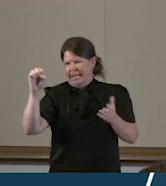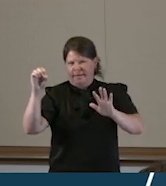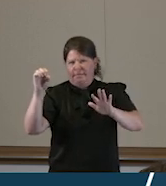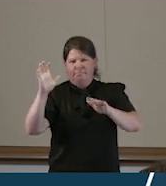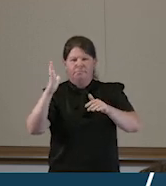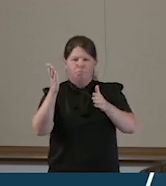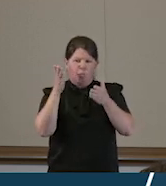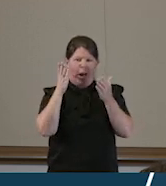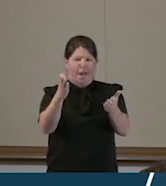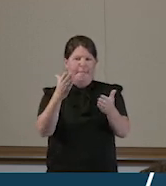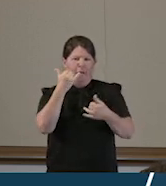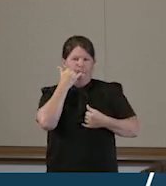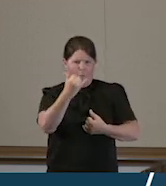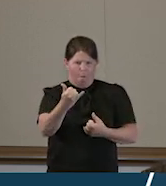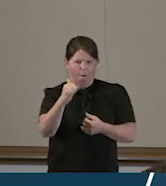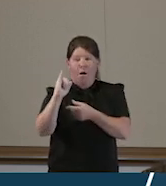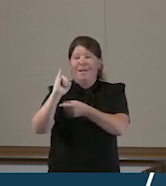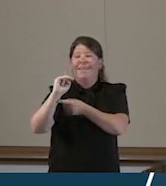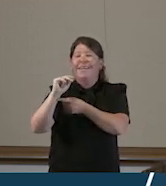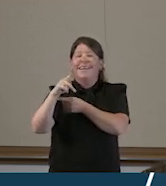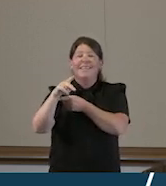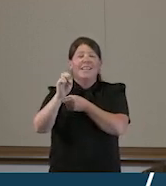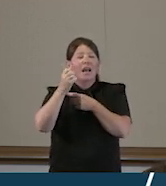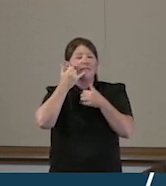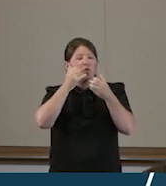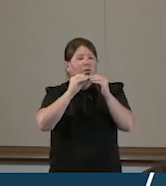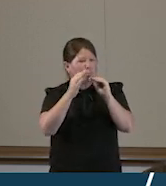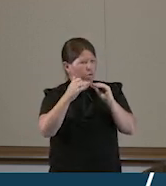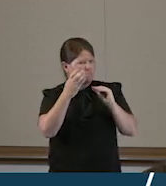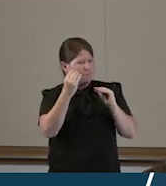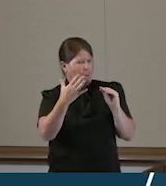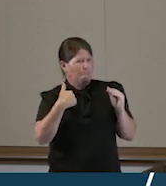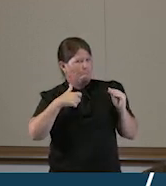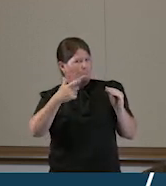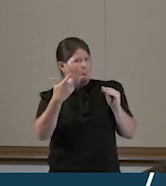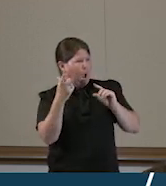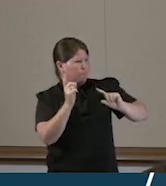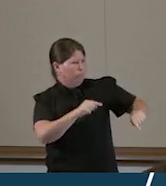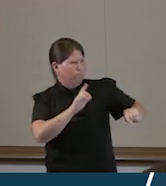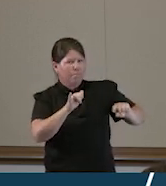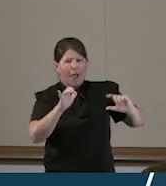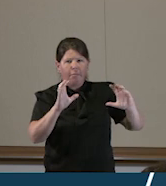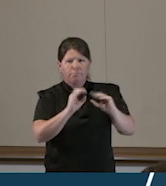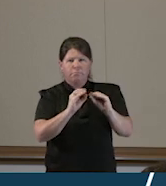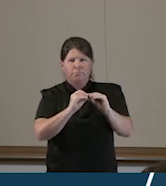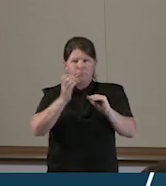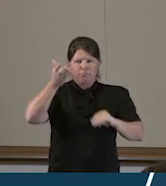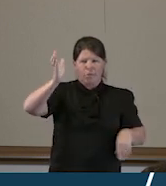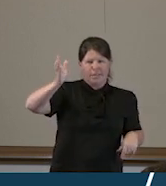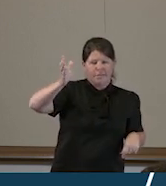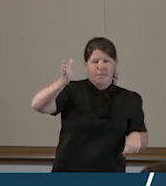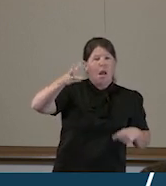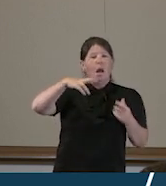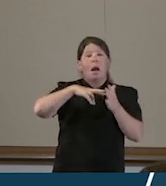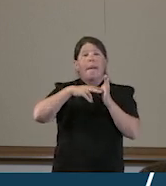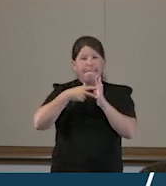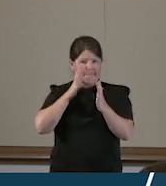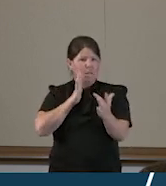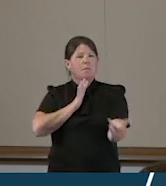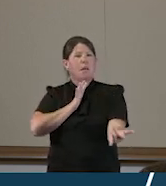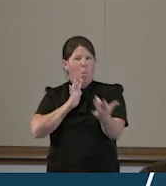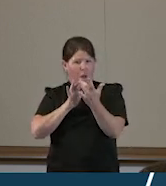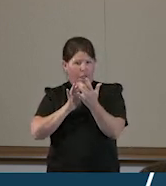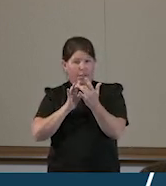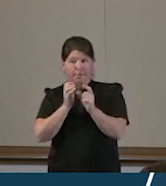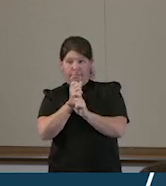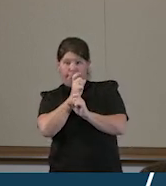line, let them know that you've attended this presentation, and then they will go on and make sure that the case,